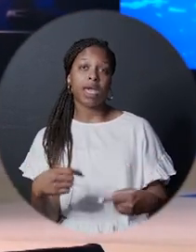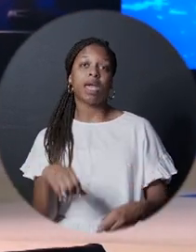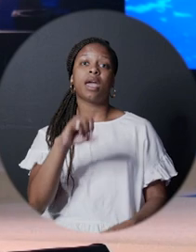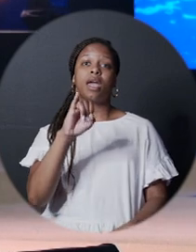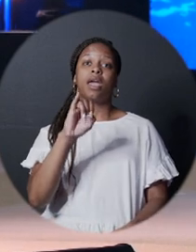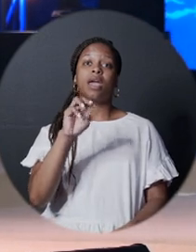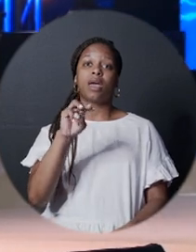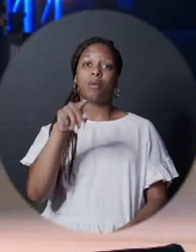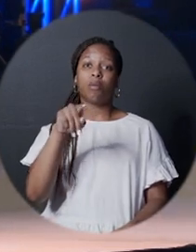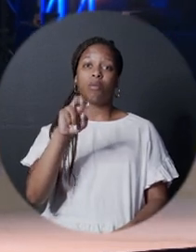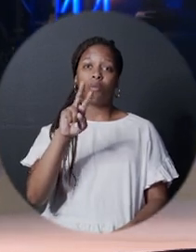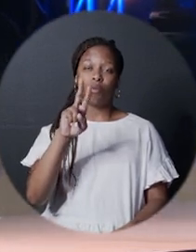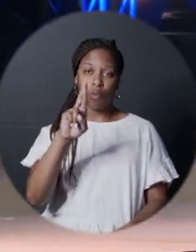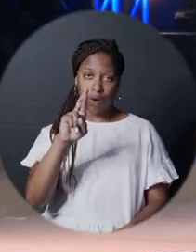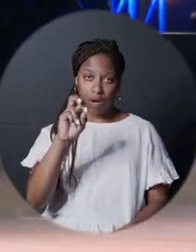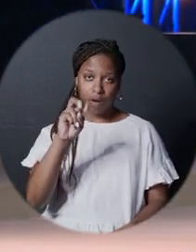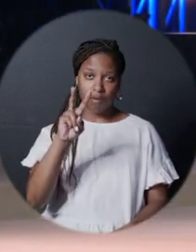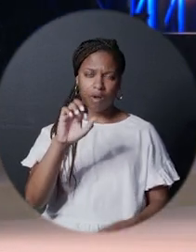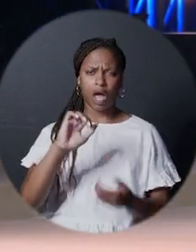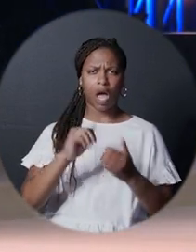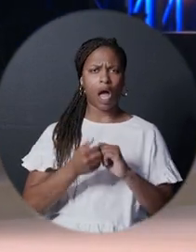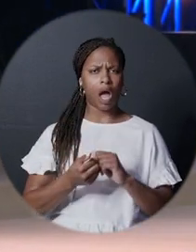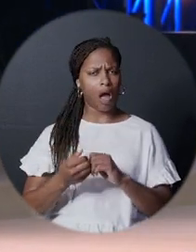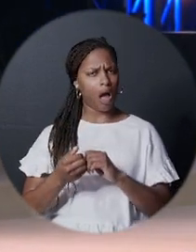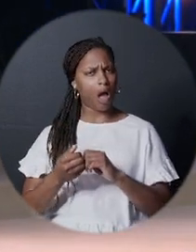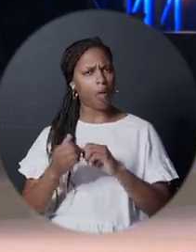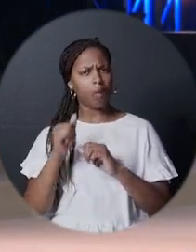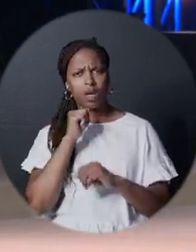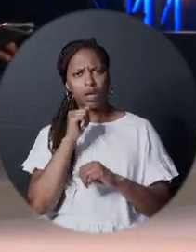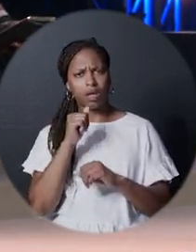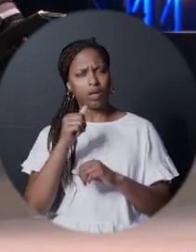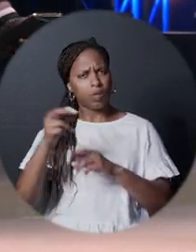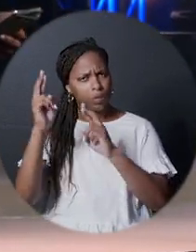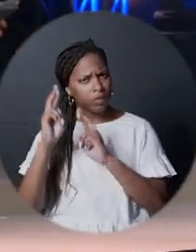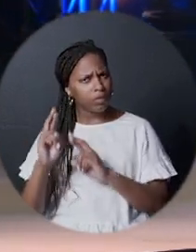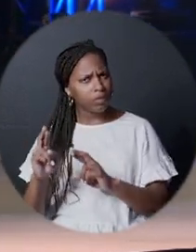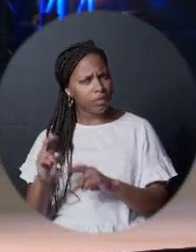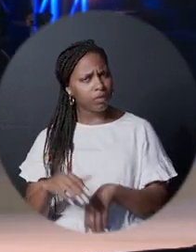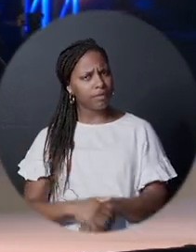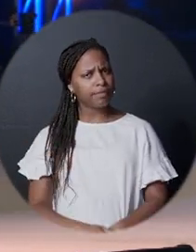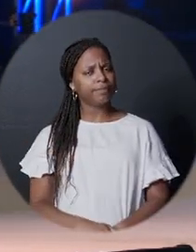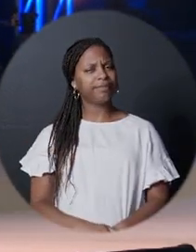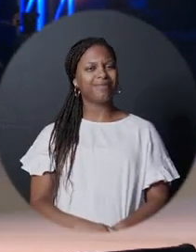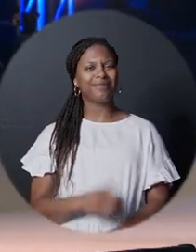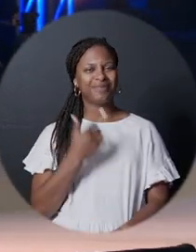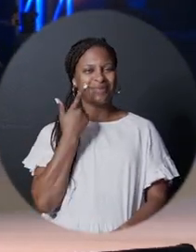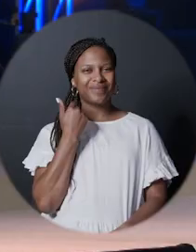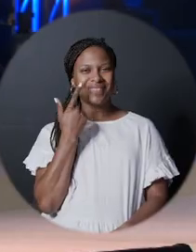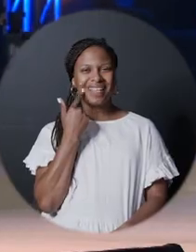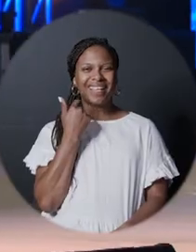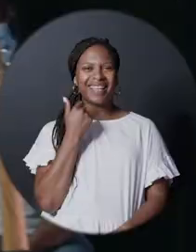disagree. Improv says, you have to say, how have I been disrespectful?